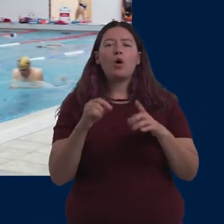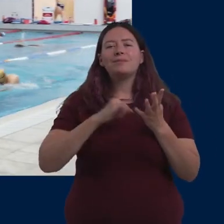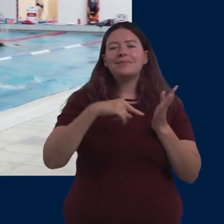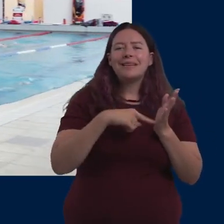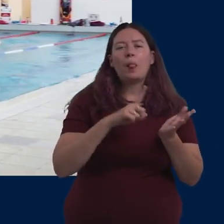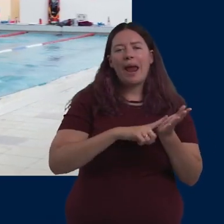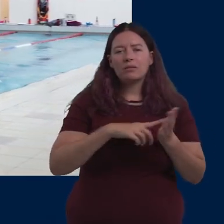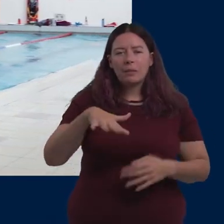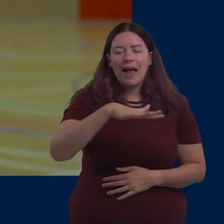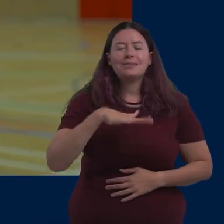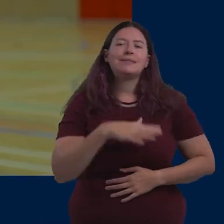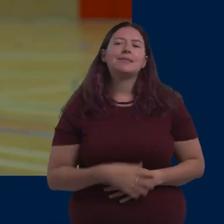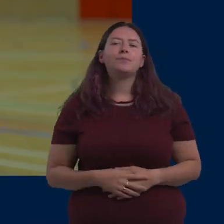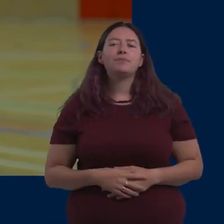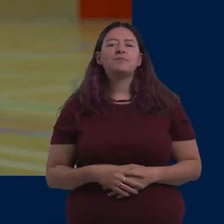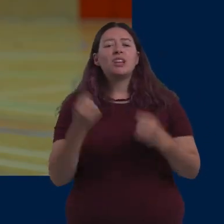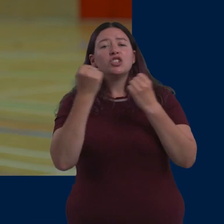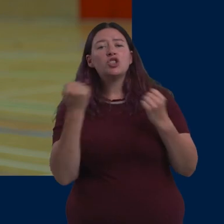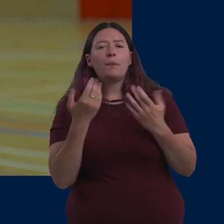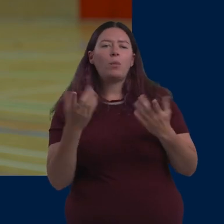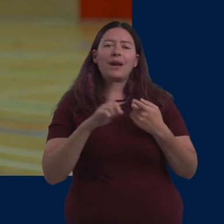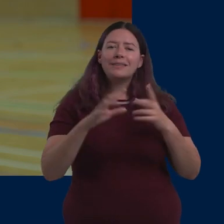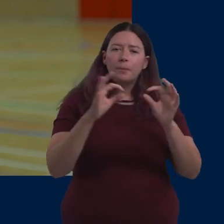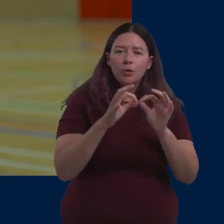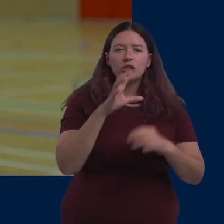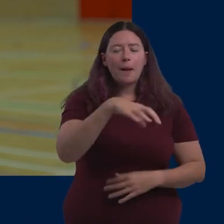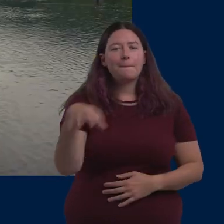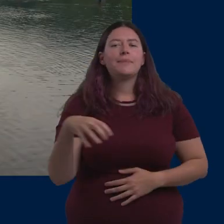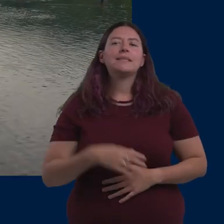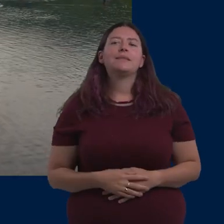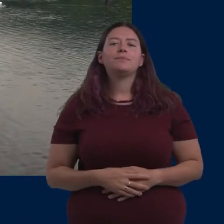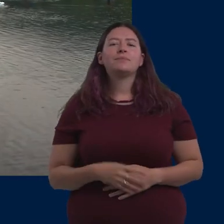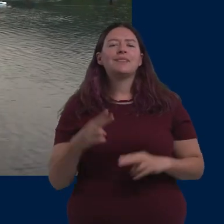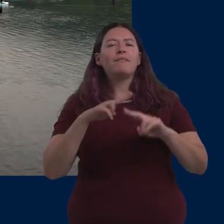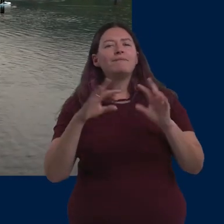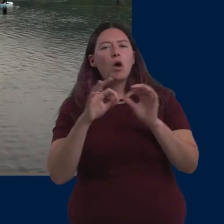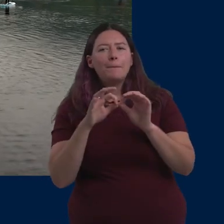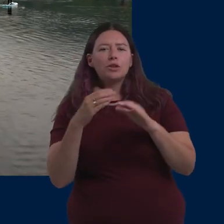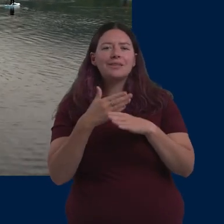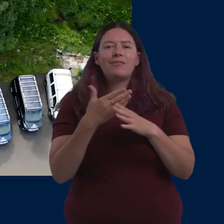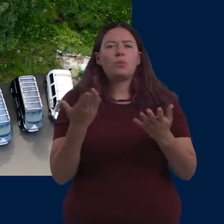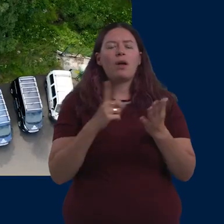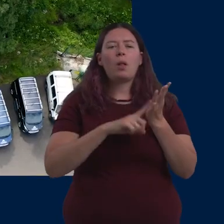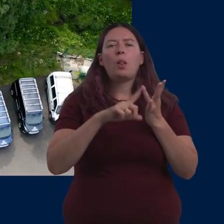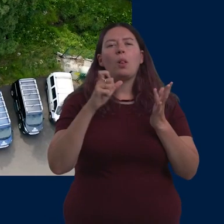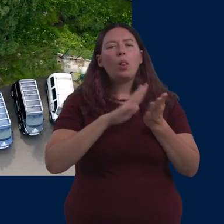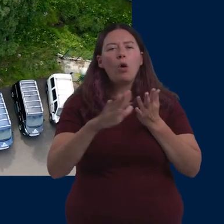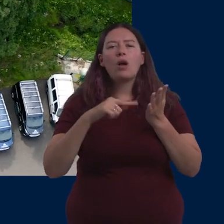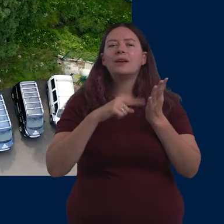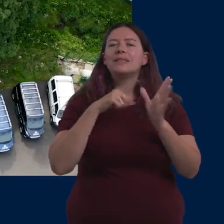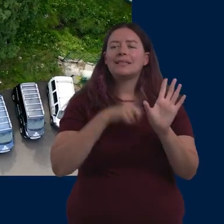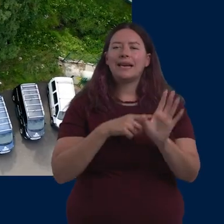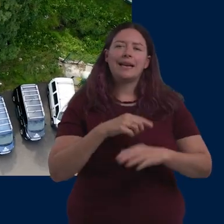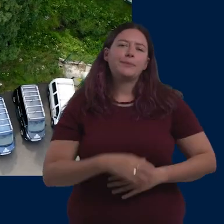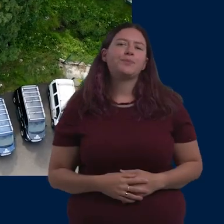based at St Leonard's Land, satellite gym based at the Easterbush campus, and the Furbush Outdoor Activity Centre on the banks of Loch